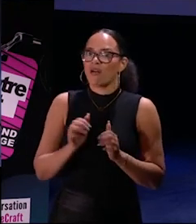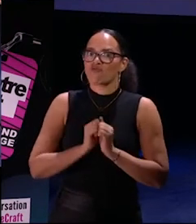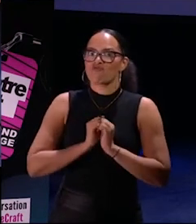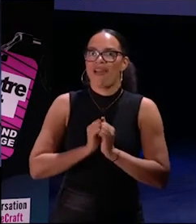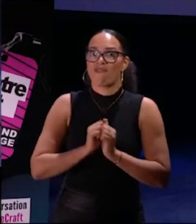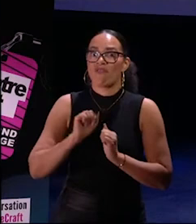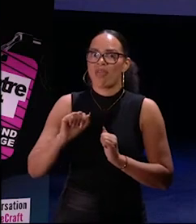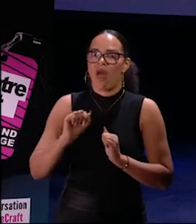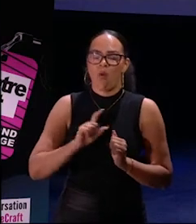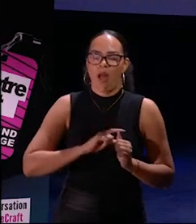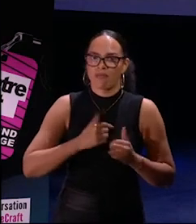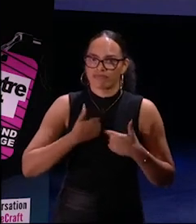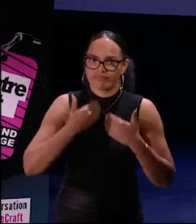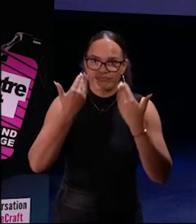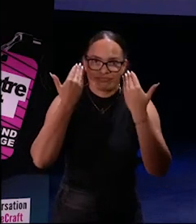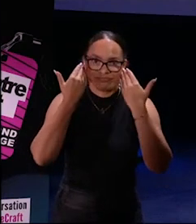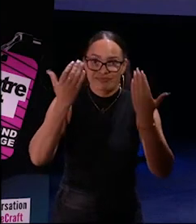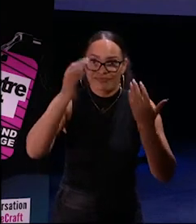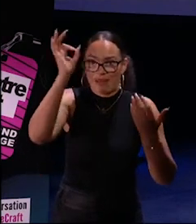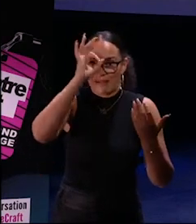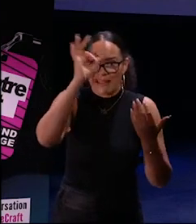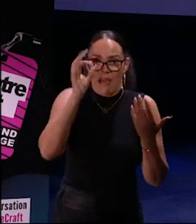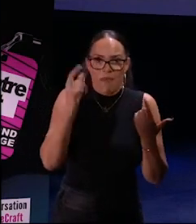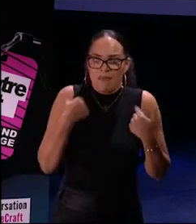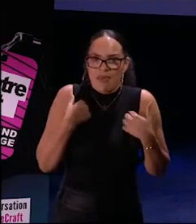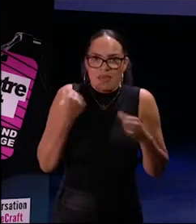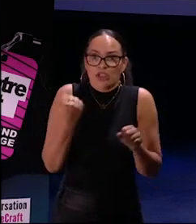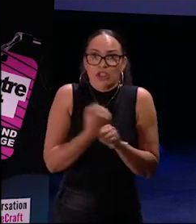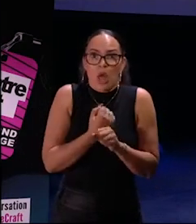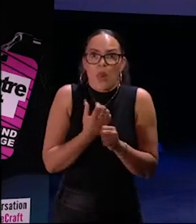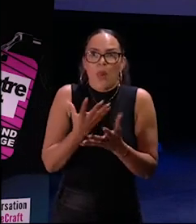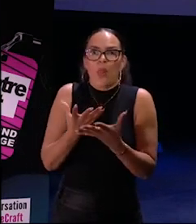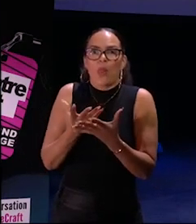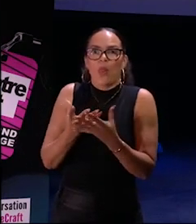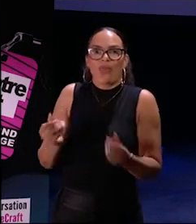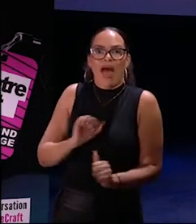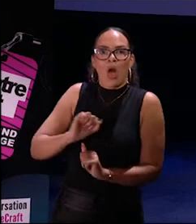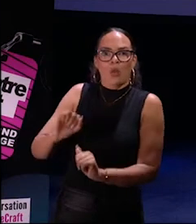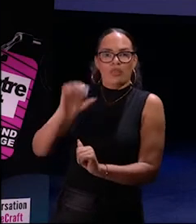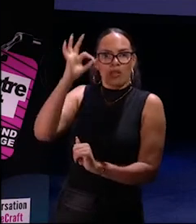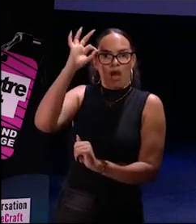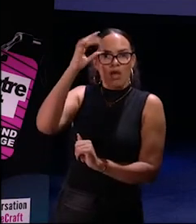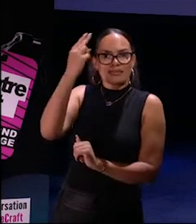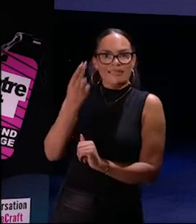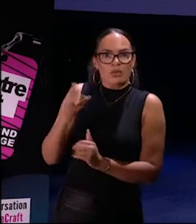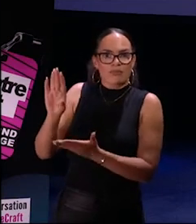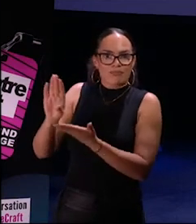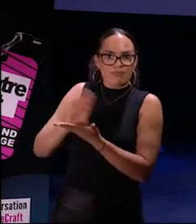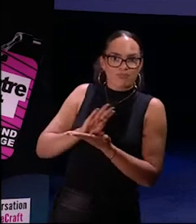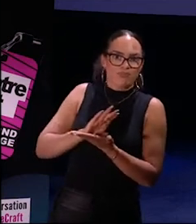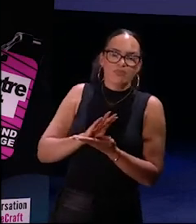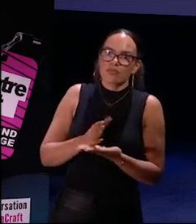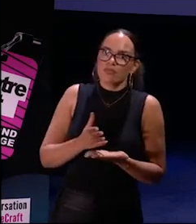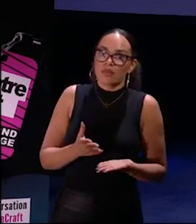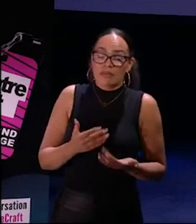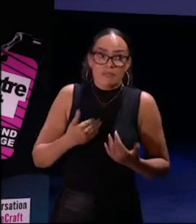I have no idea what I would have done without that, because there's nothing worse than not knowing